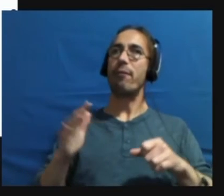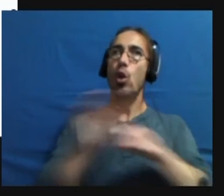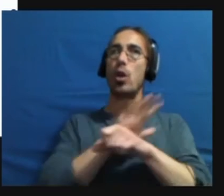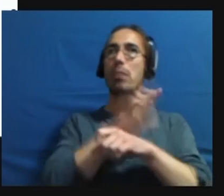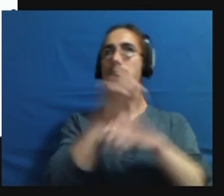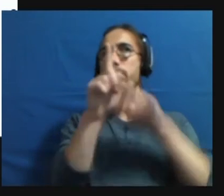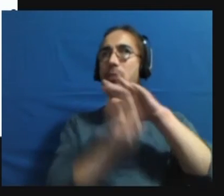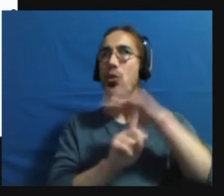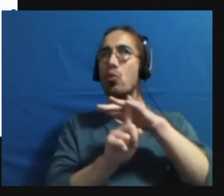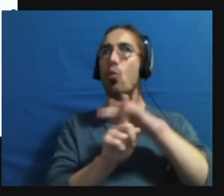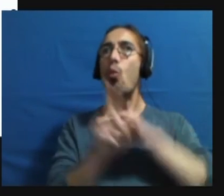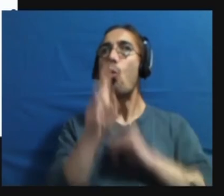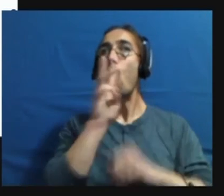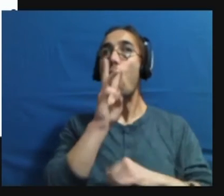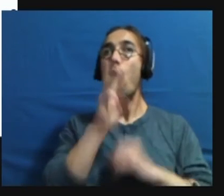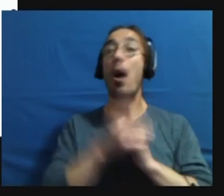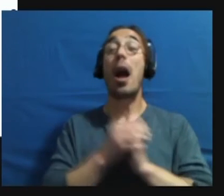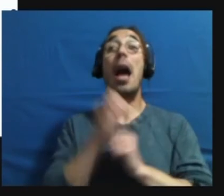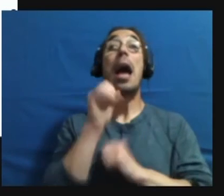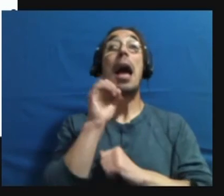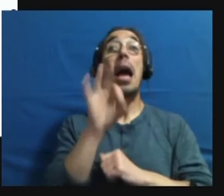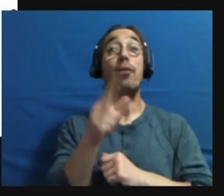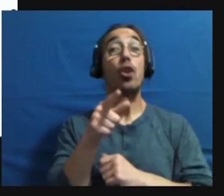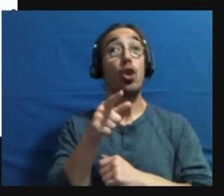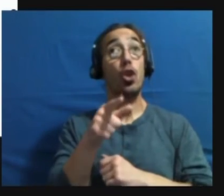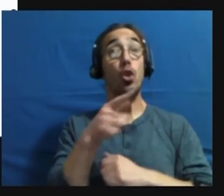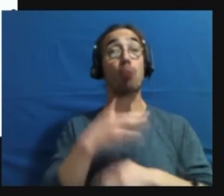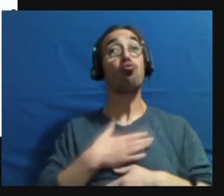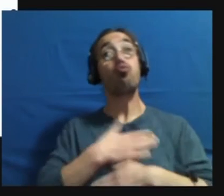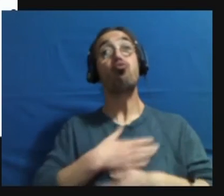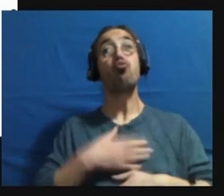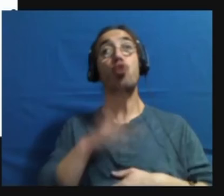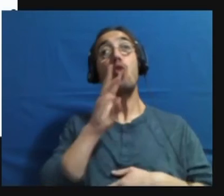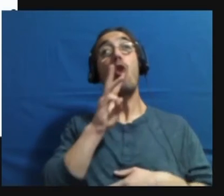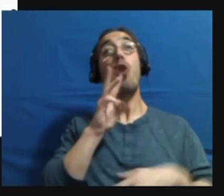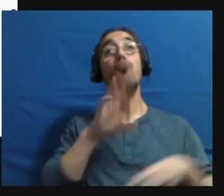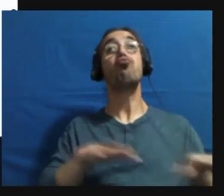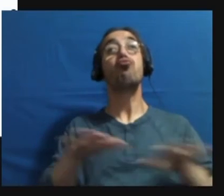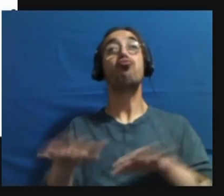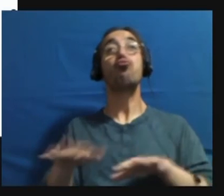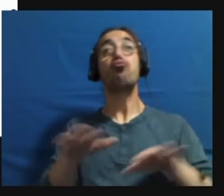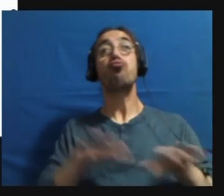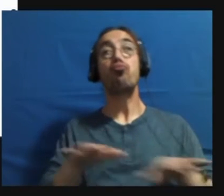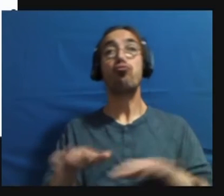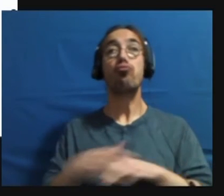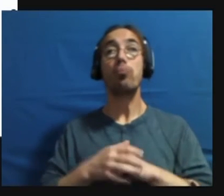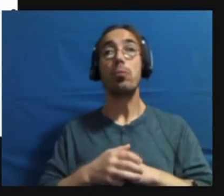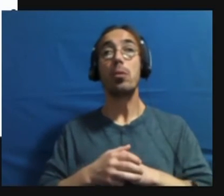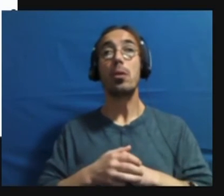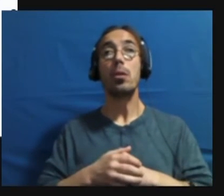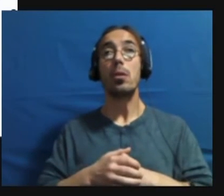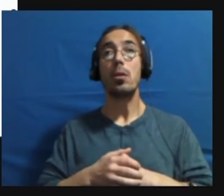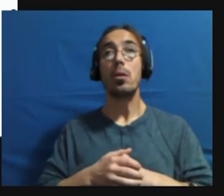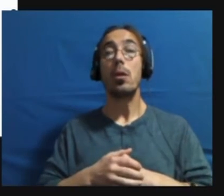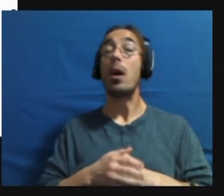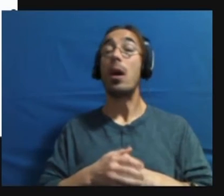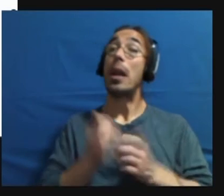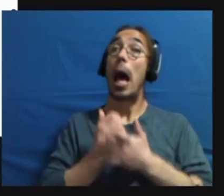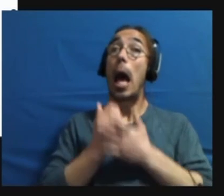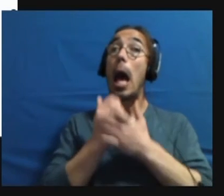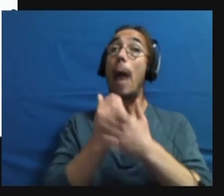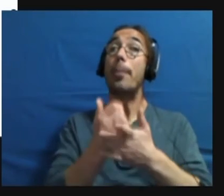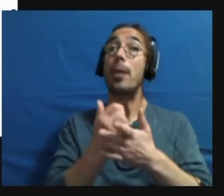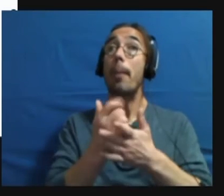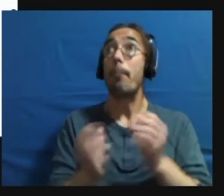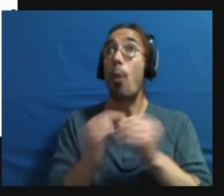your child is enjoying the water and then he seems to come out of it being more expressive and